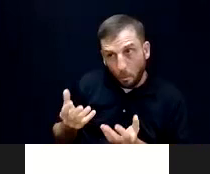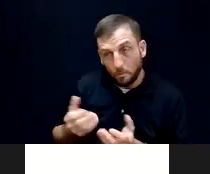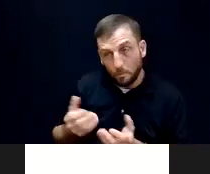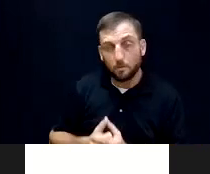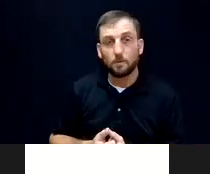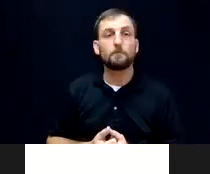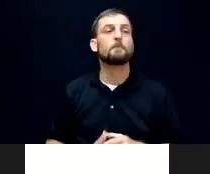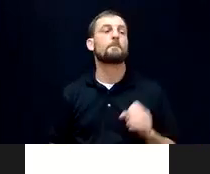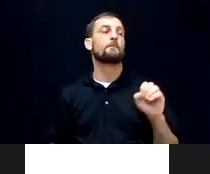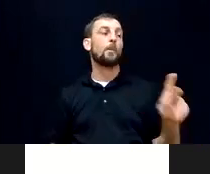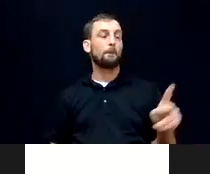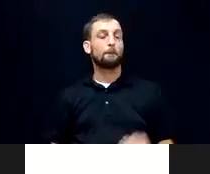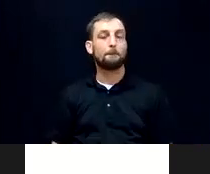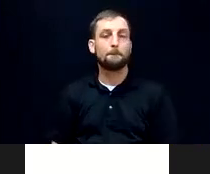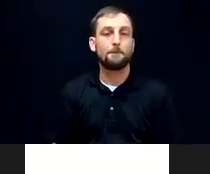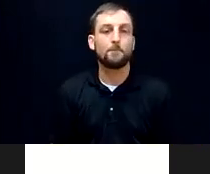Okay.